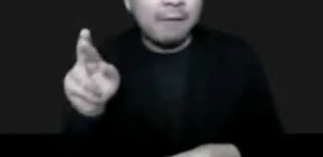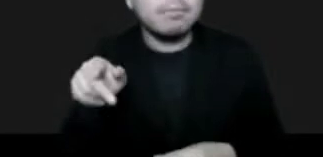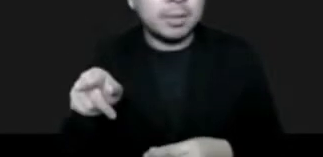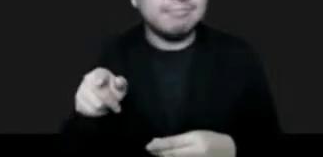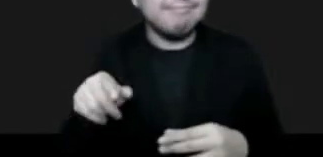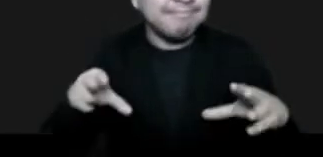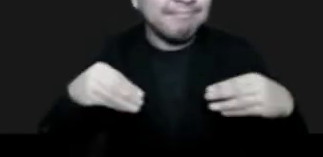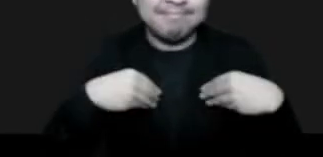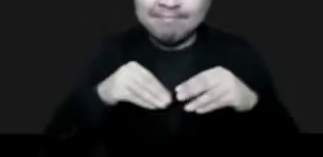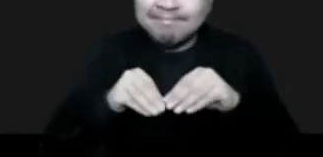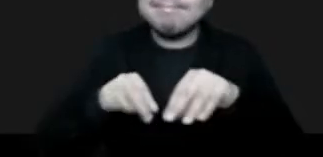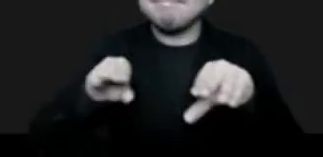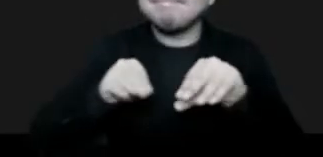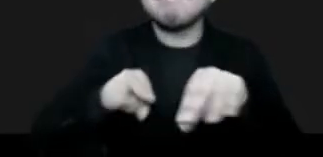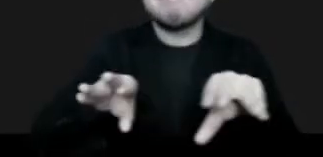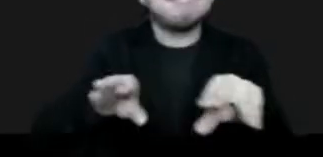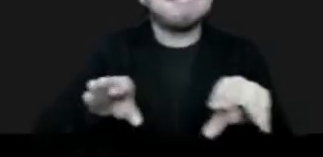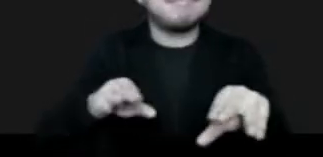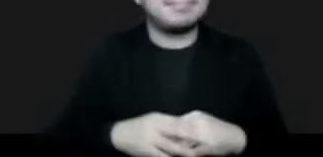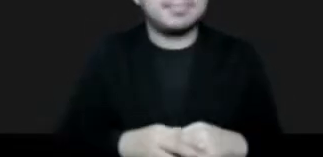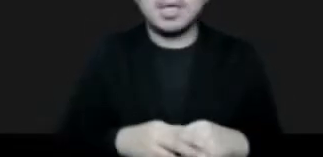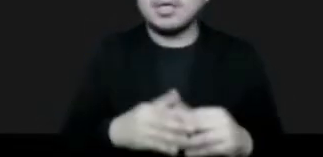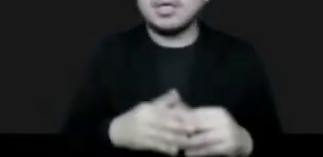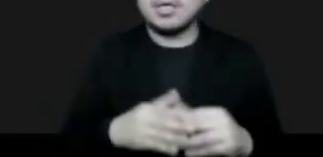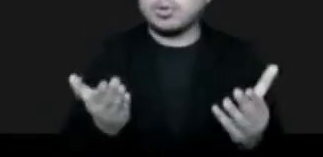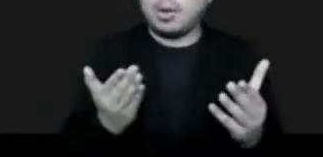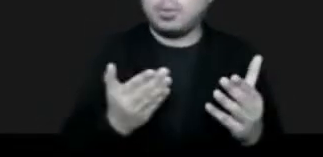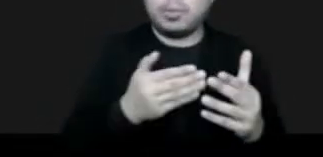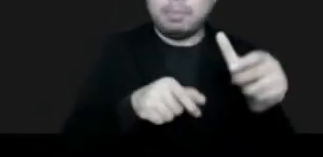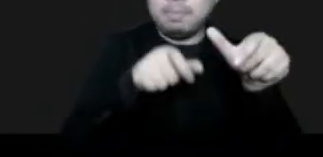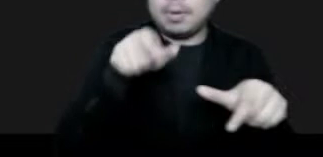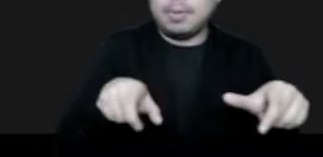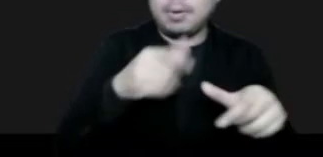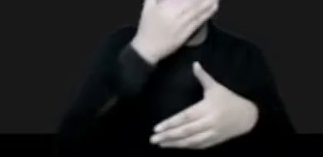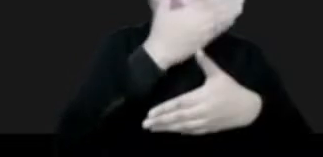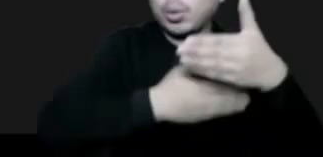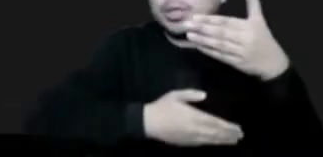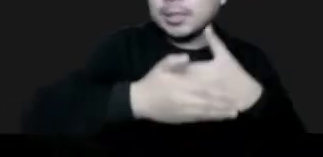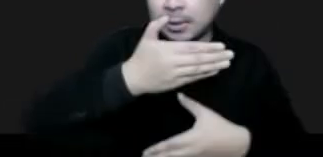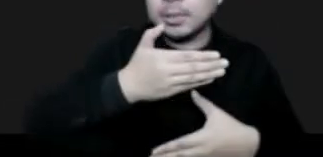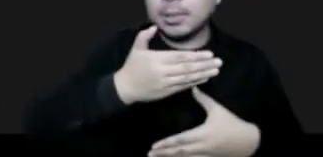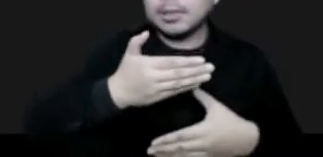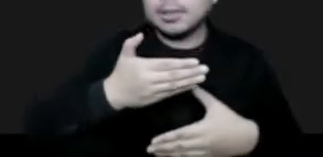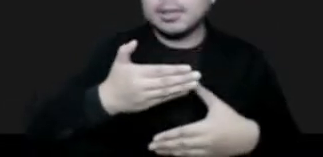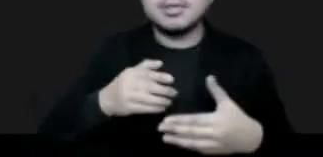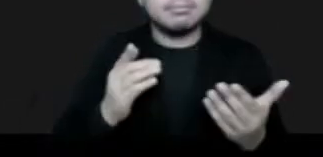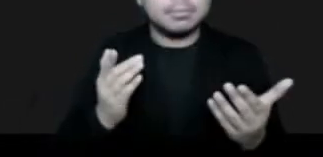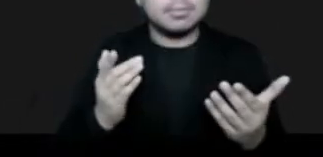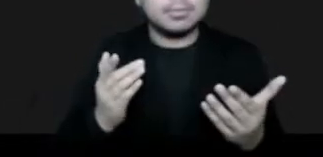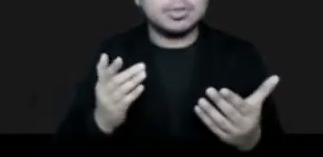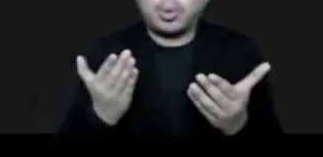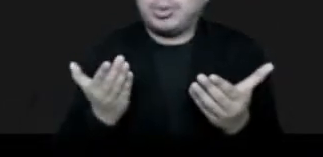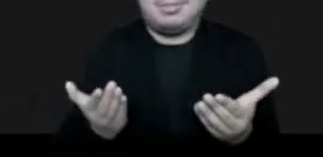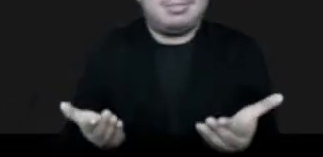inclusion of persons with a disability years back, but currently we have